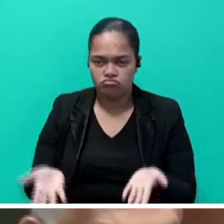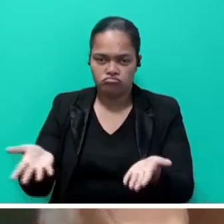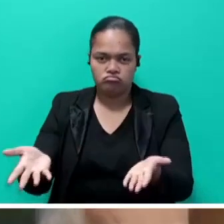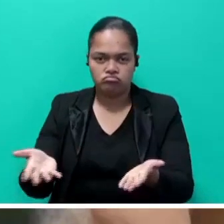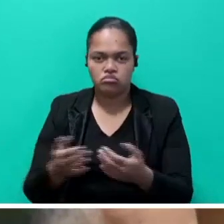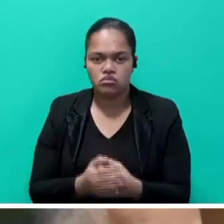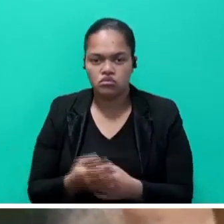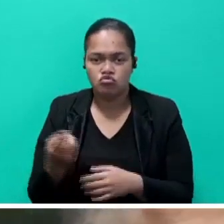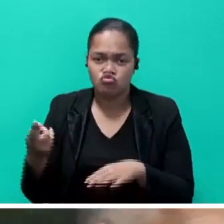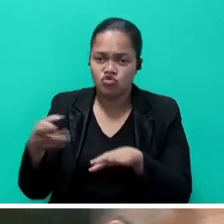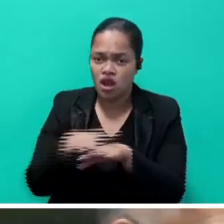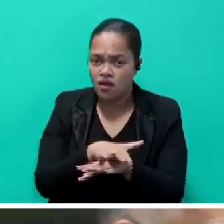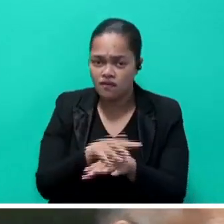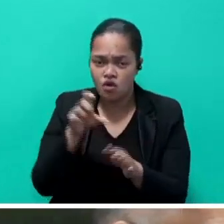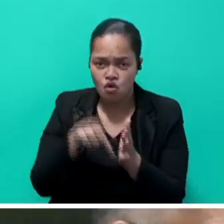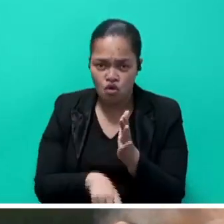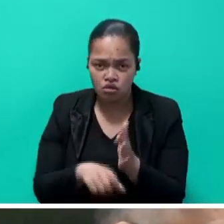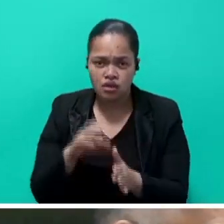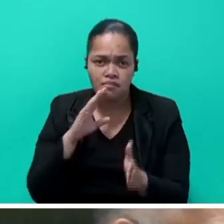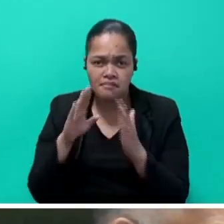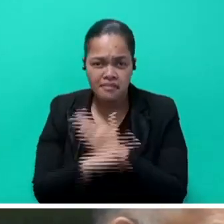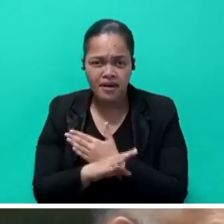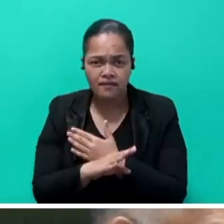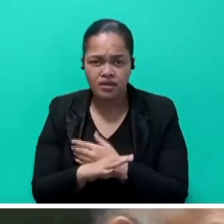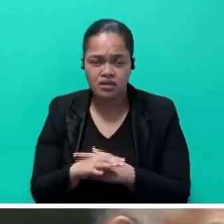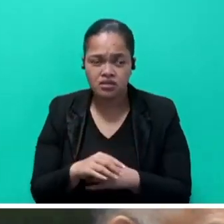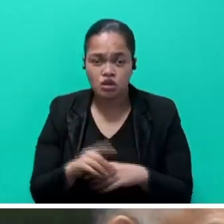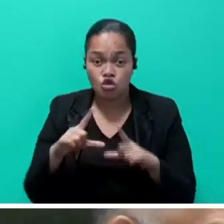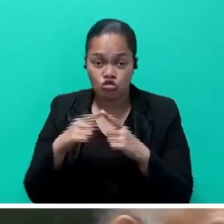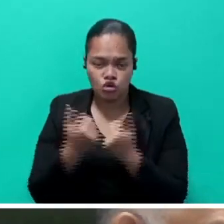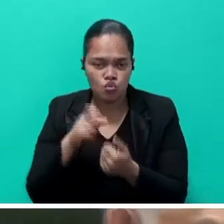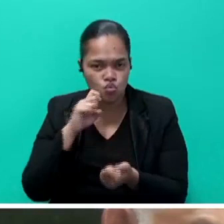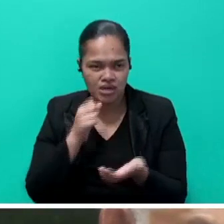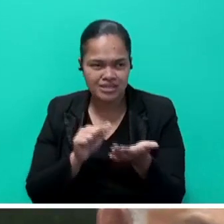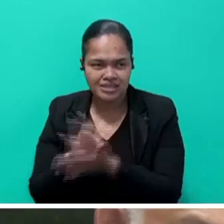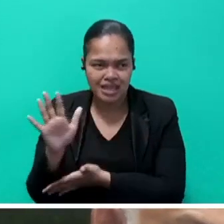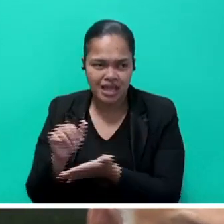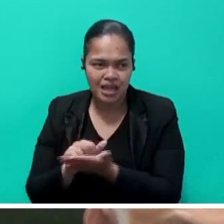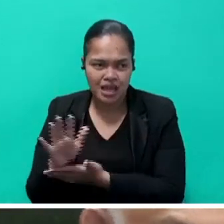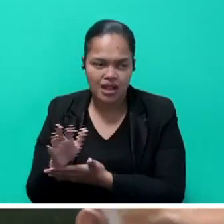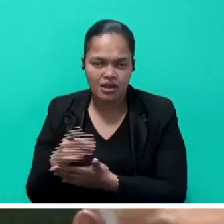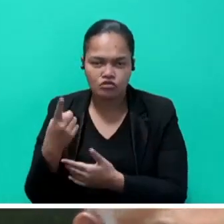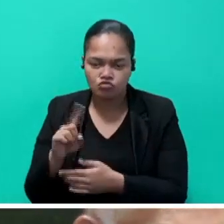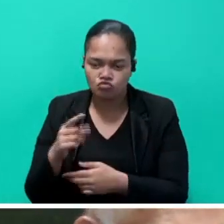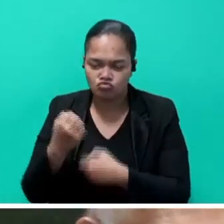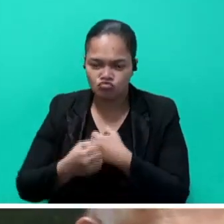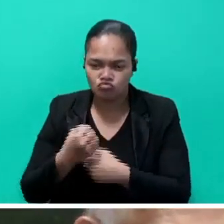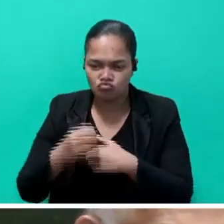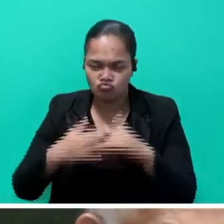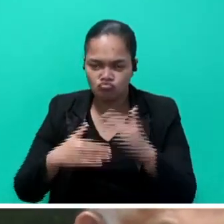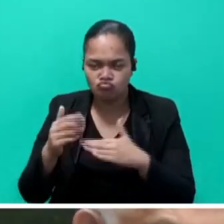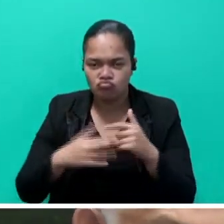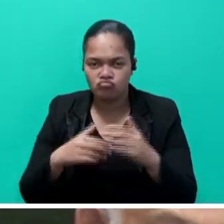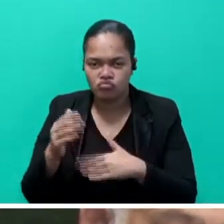recover costs, the private contractors will sell the dredged spoils to construction companies and